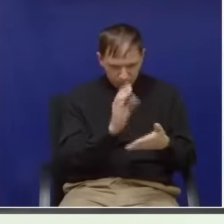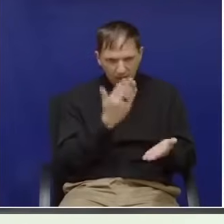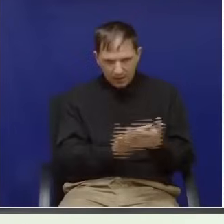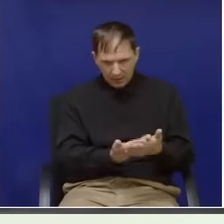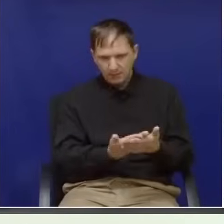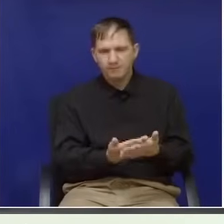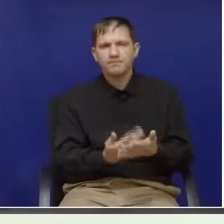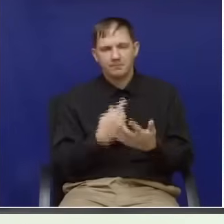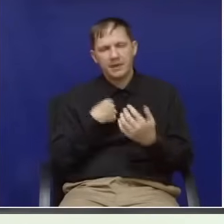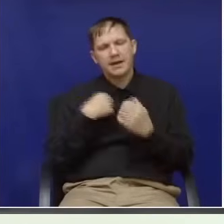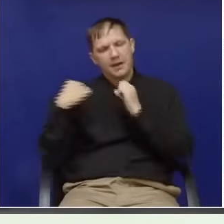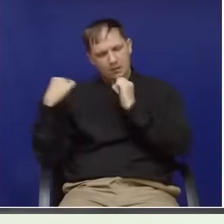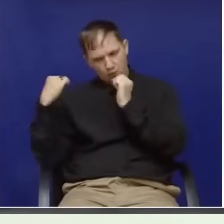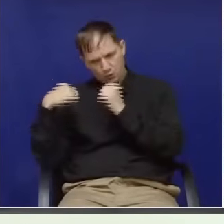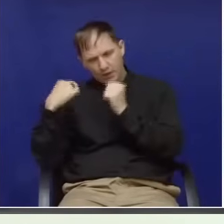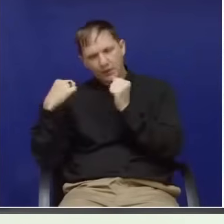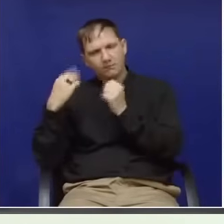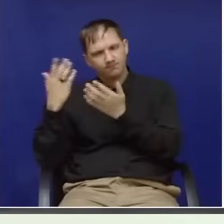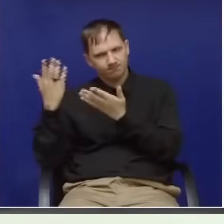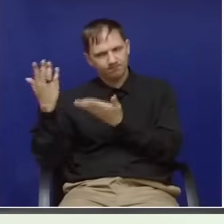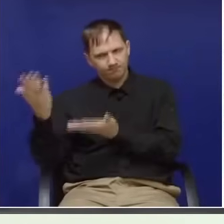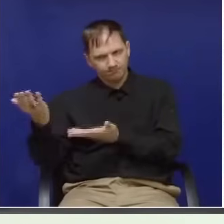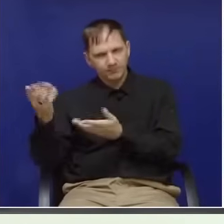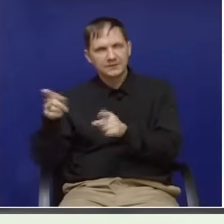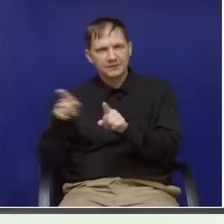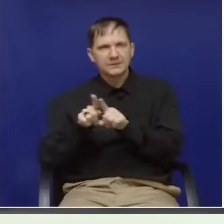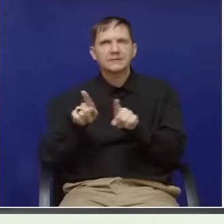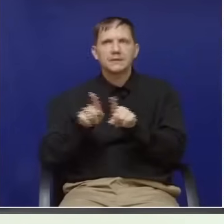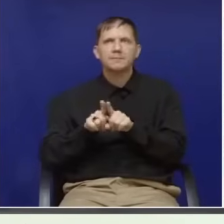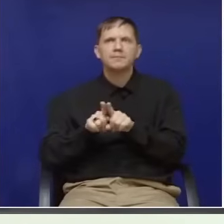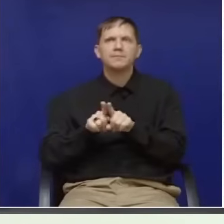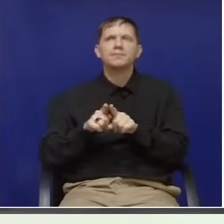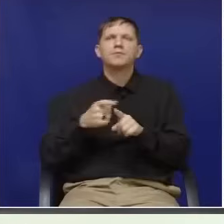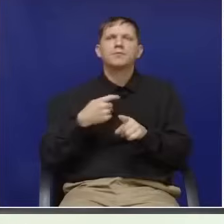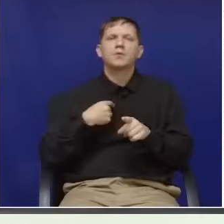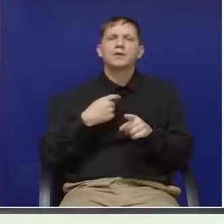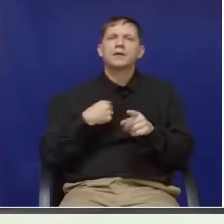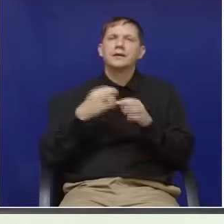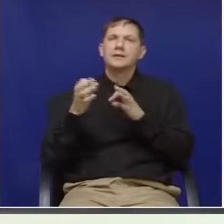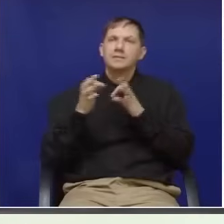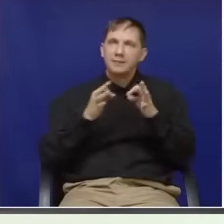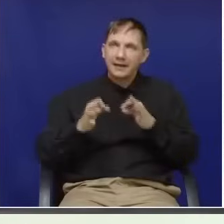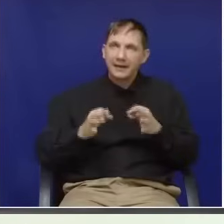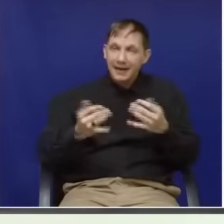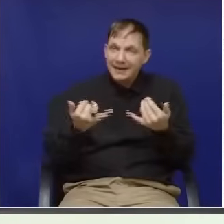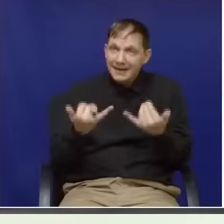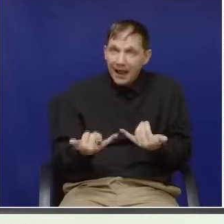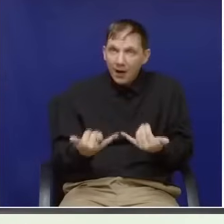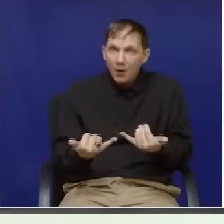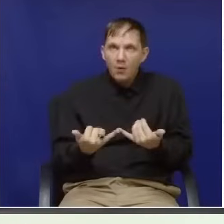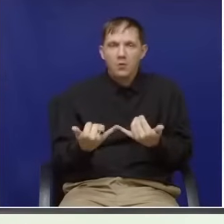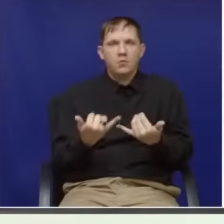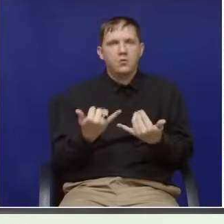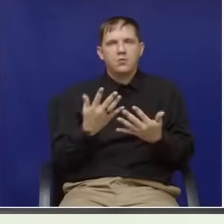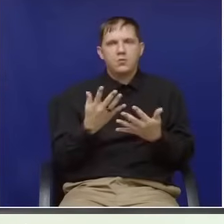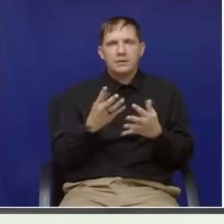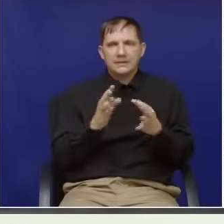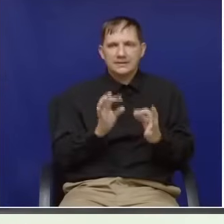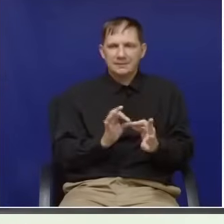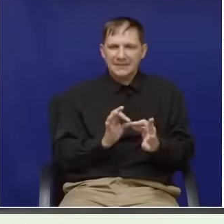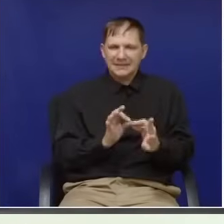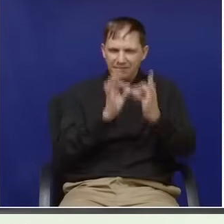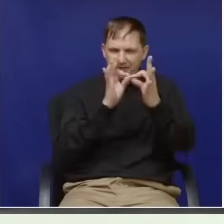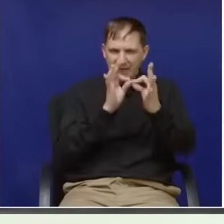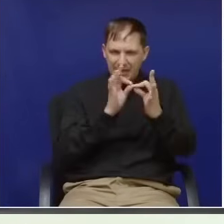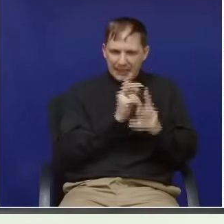as reflected on the response that we have outlined here, that they don't have a dedicated budget,